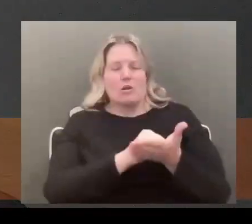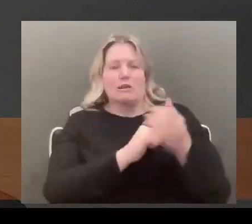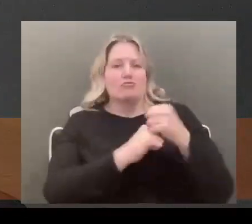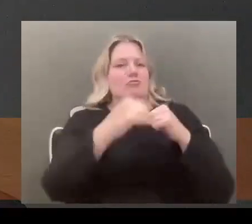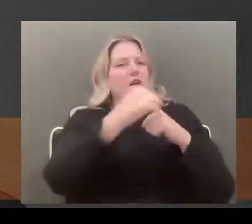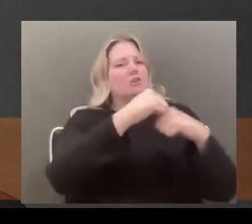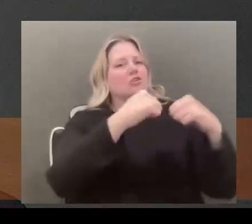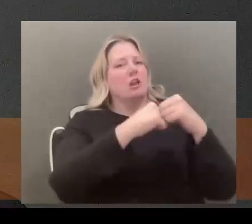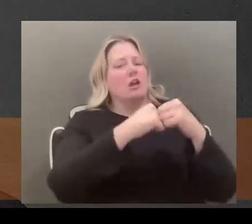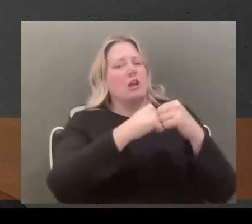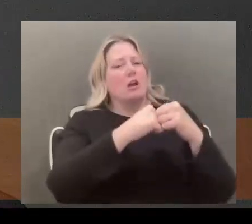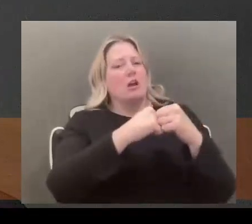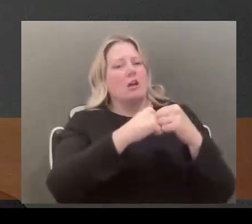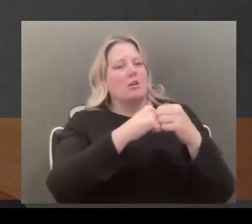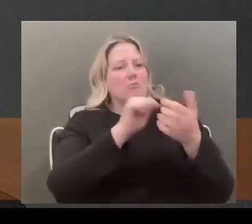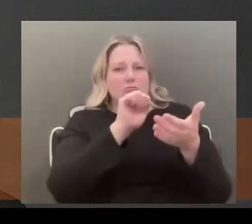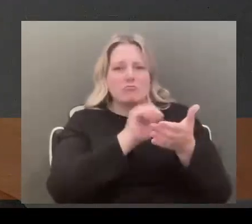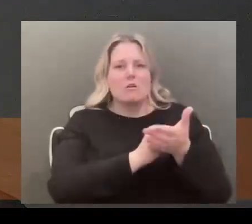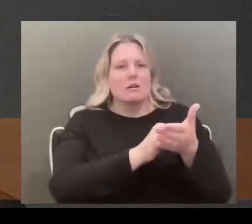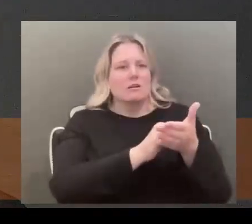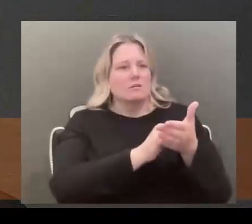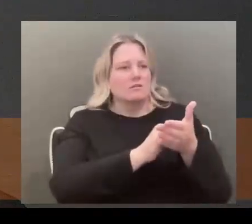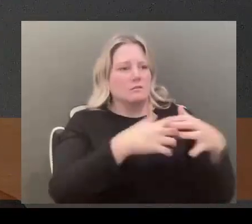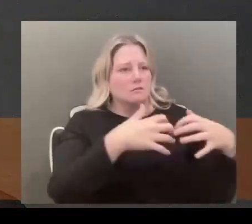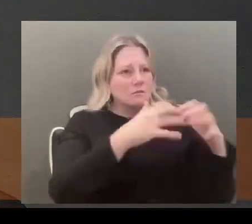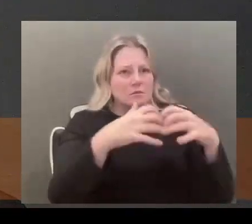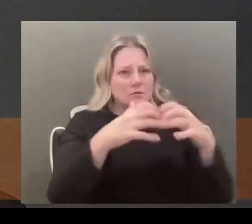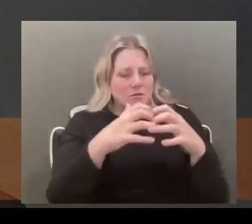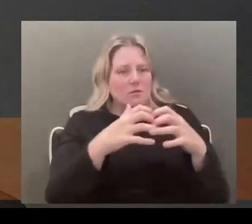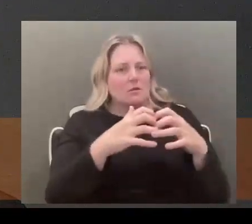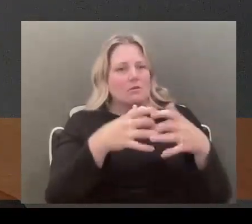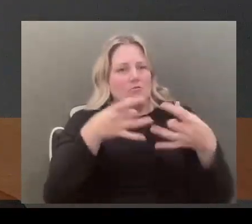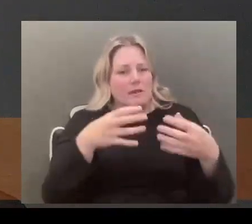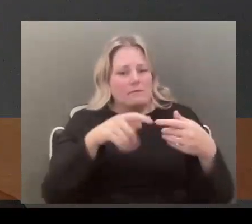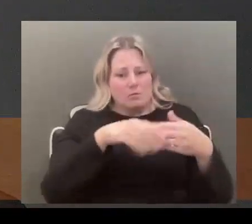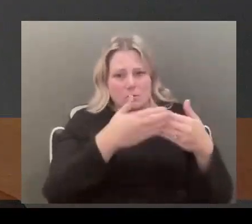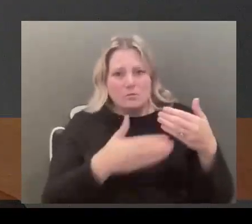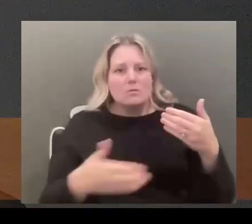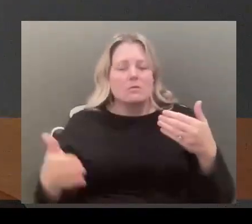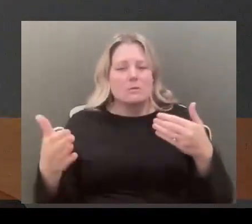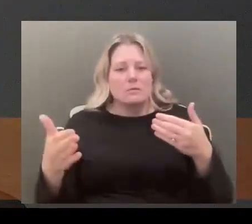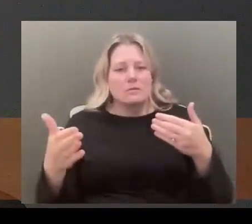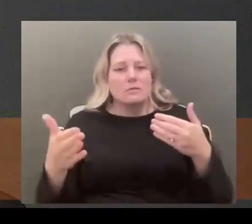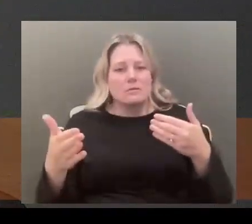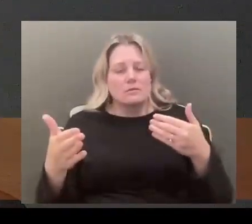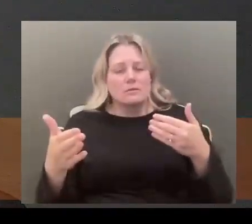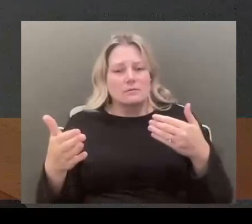right kinds of structures to move into this next space where we're talking